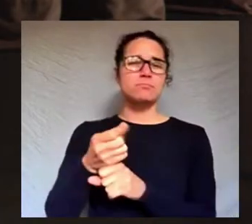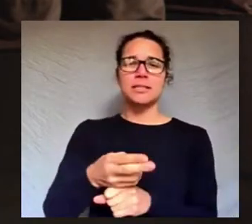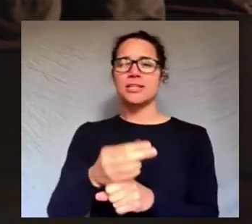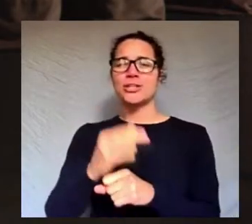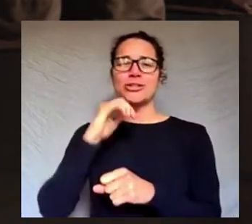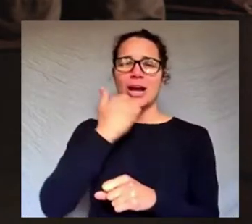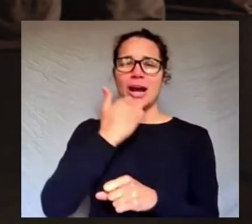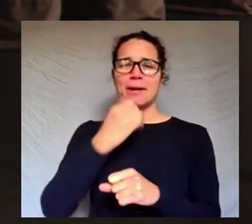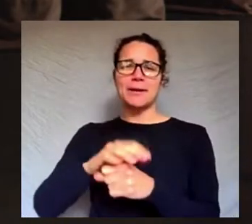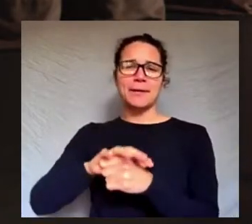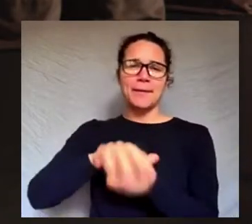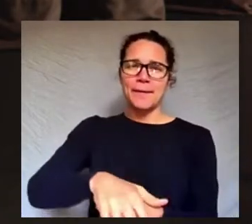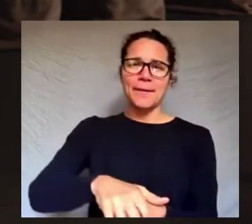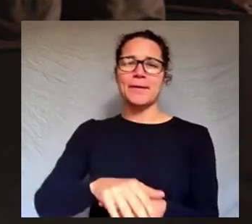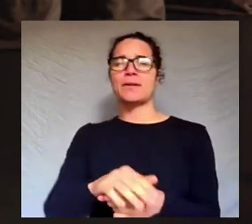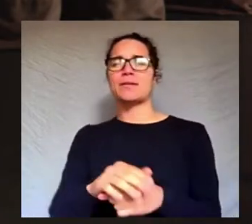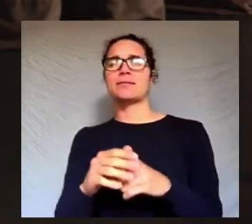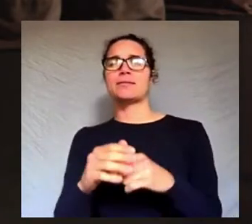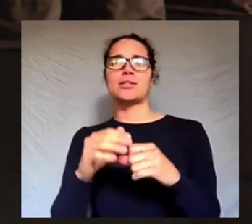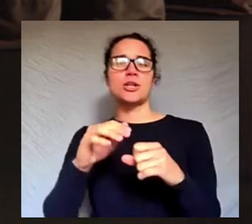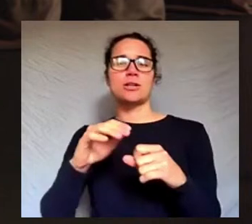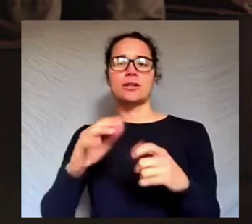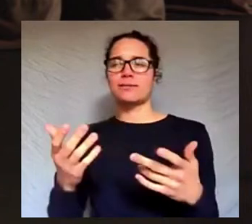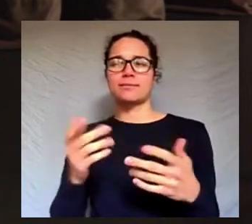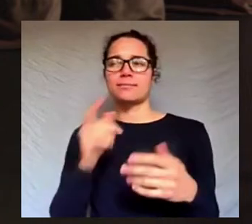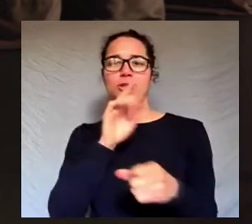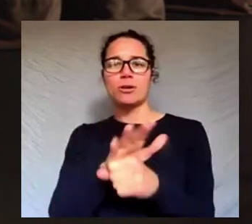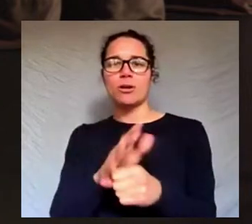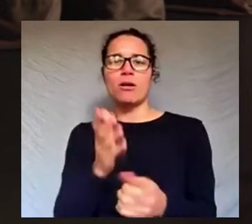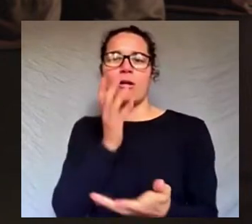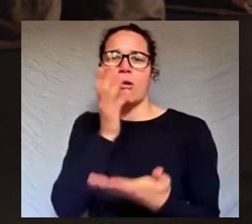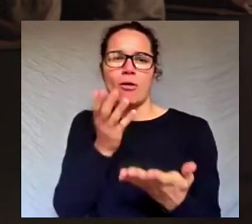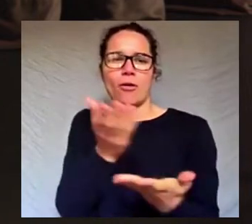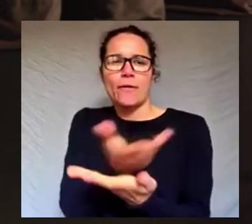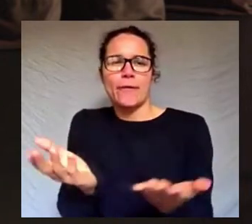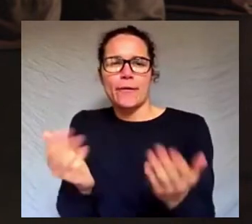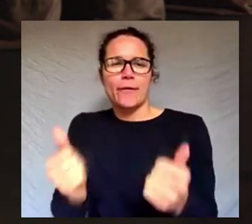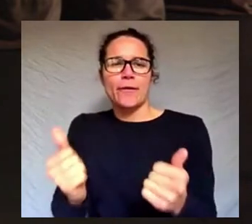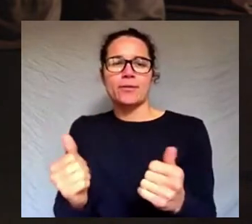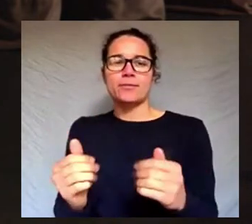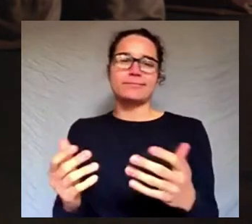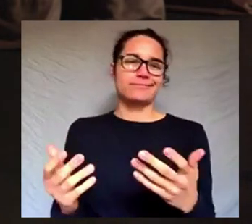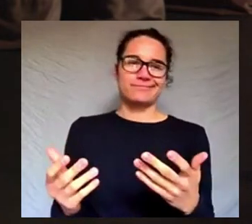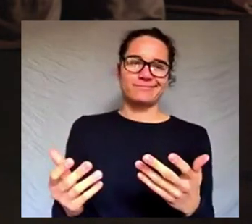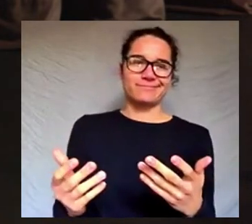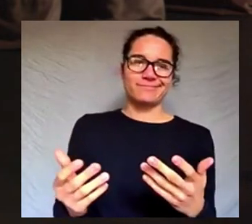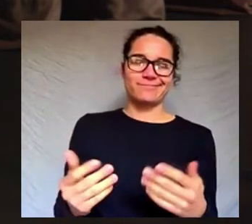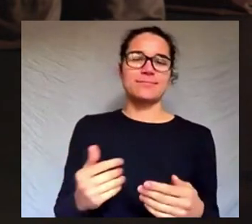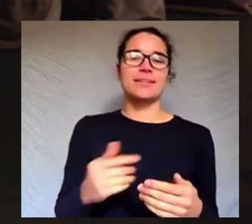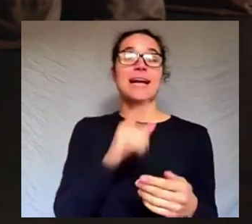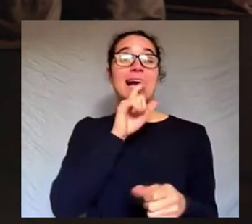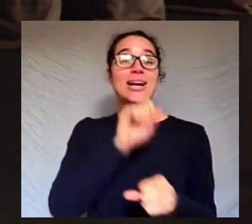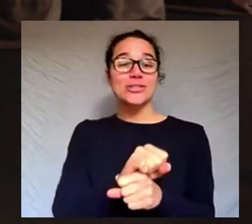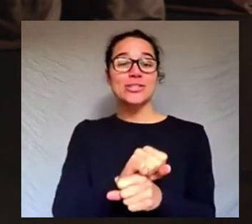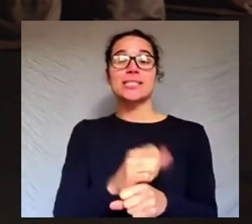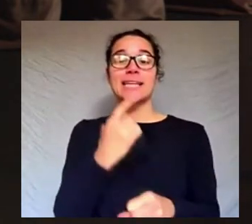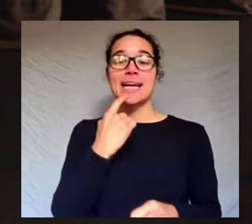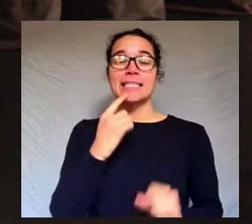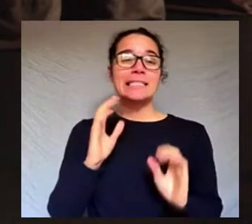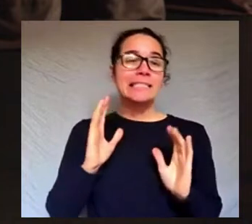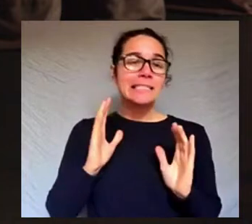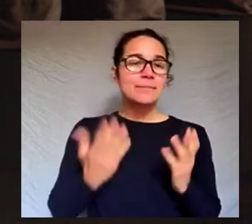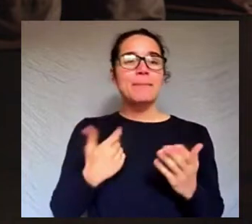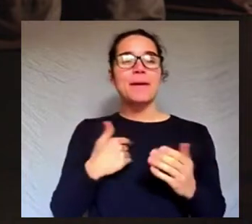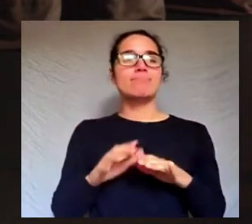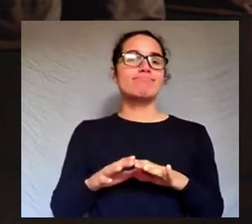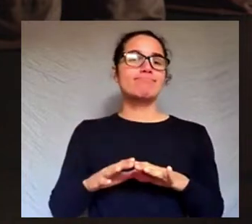them and humiliating them, that actually being able to own the fact that, oh, maybe I overstepped, or maybe